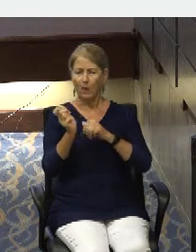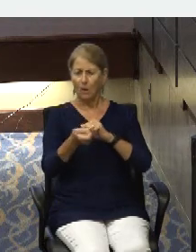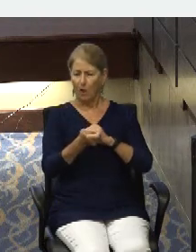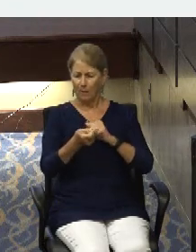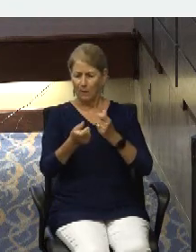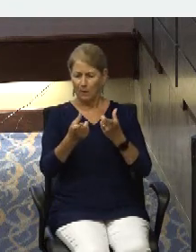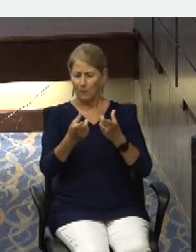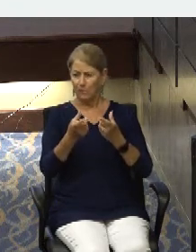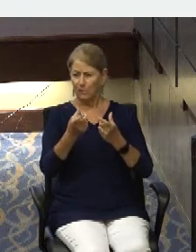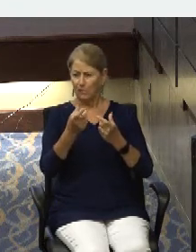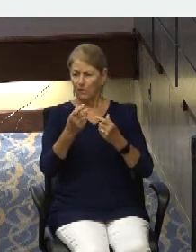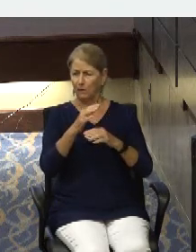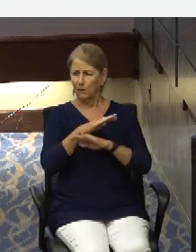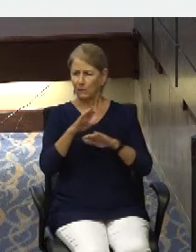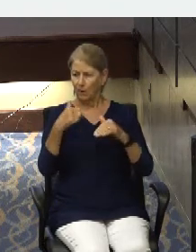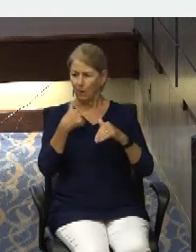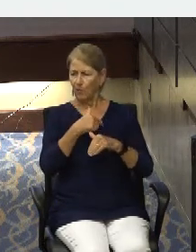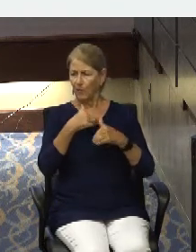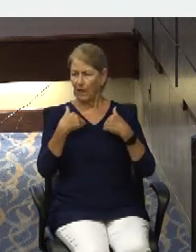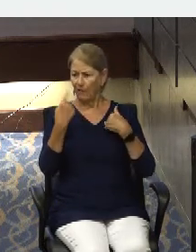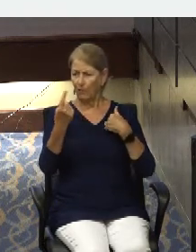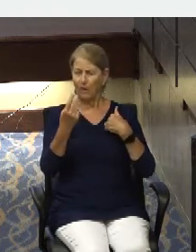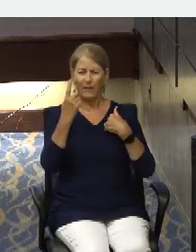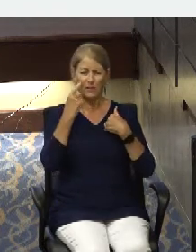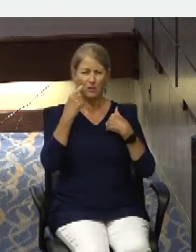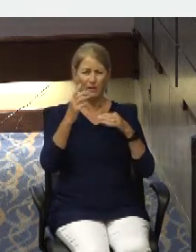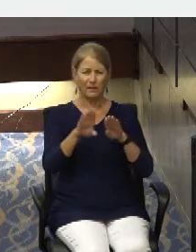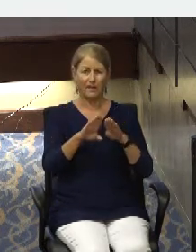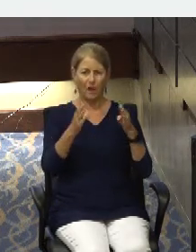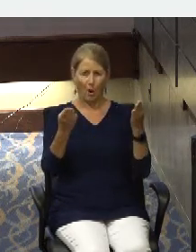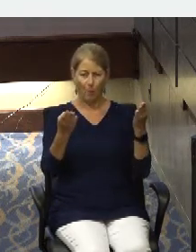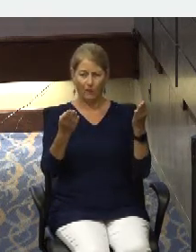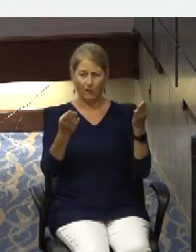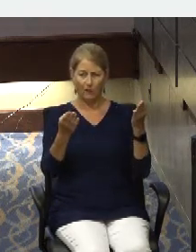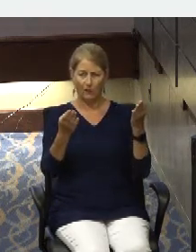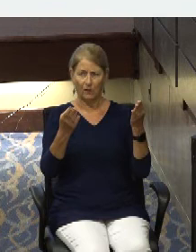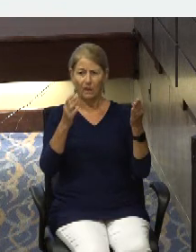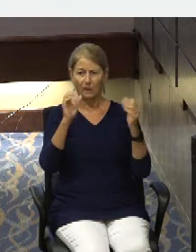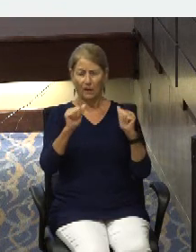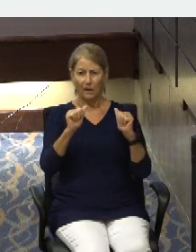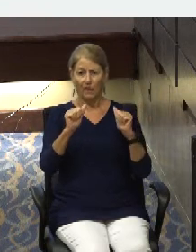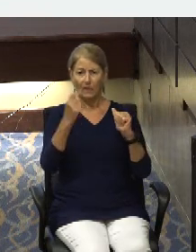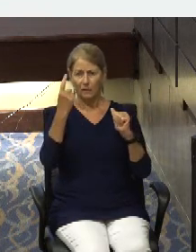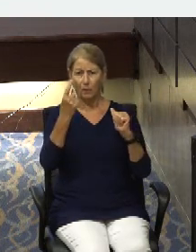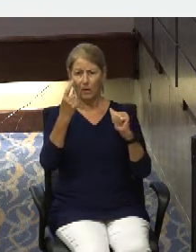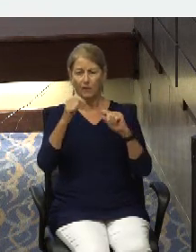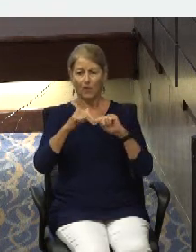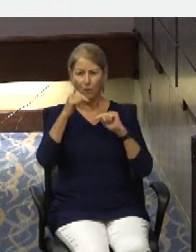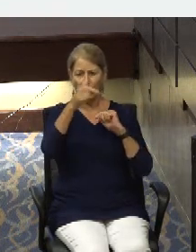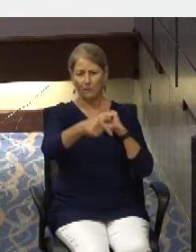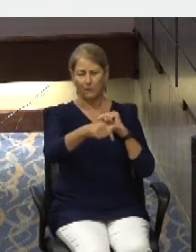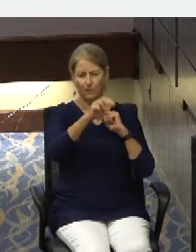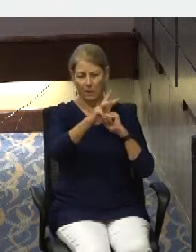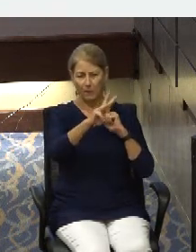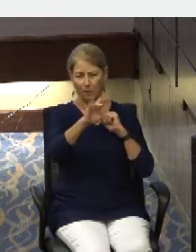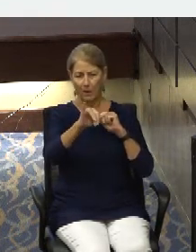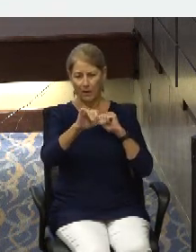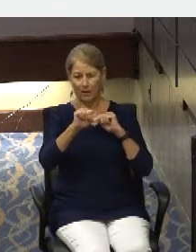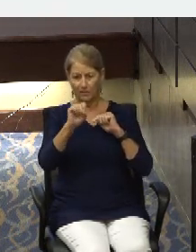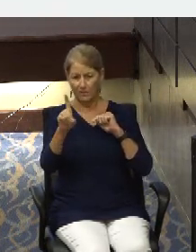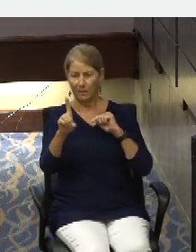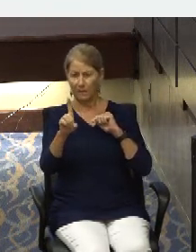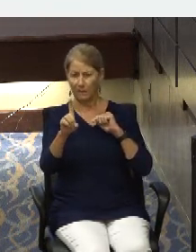VA? Yeah, there's one on across from the WISD. Yeah, I think so. That's correct, along